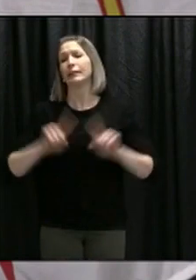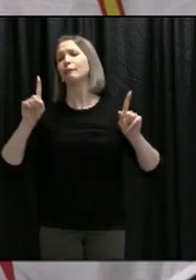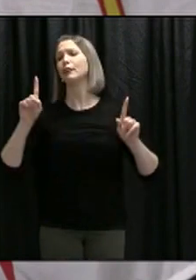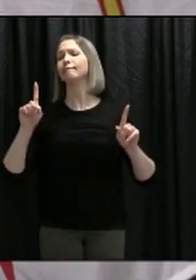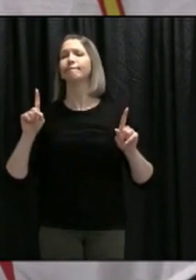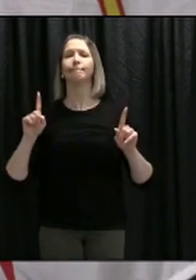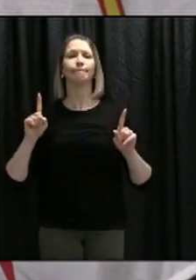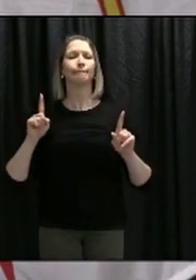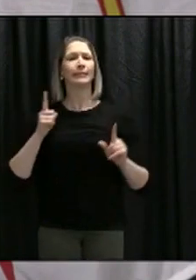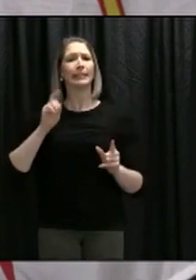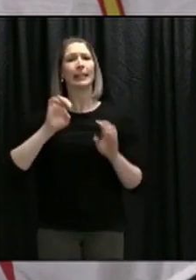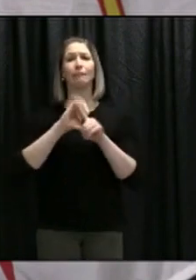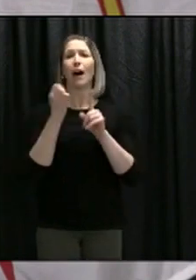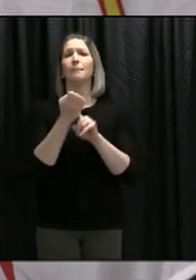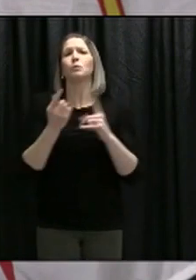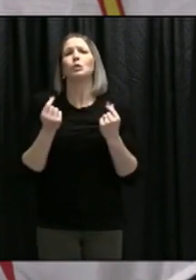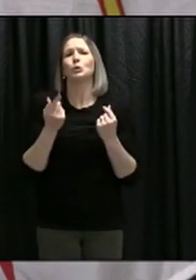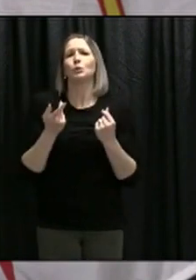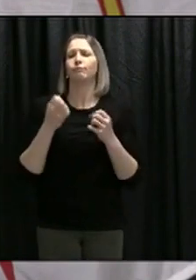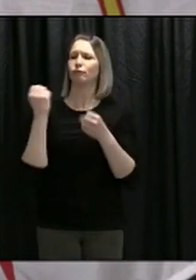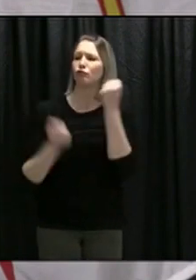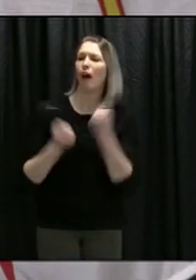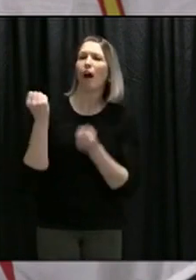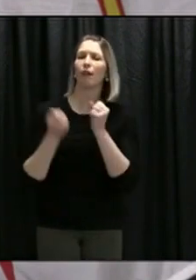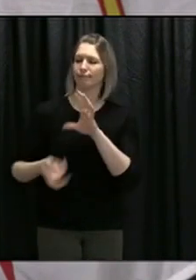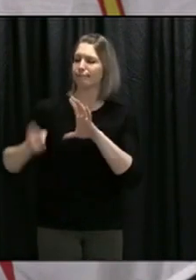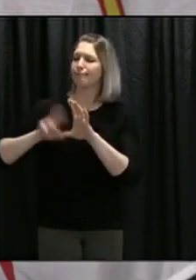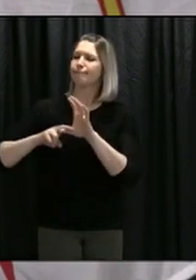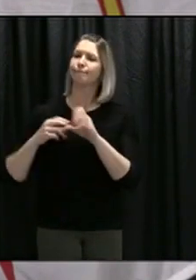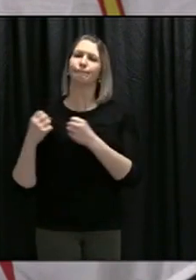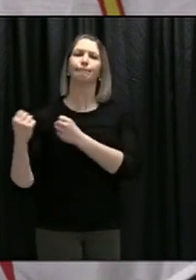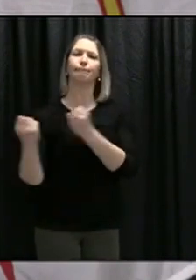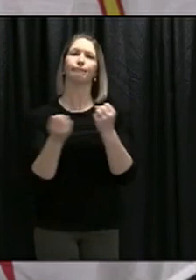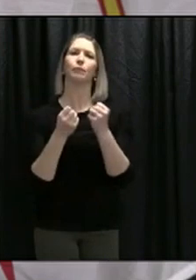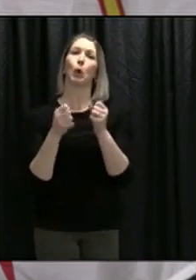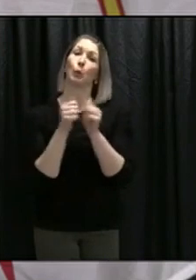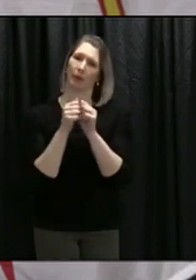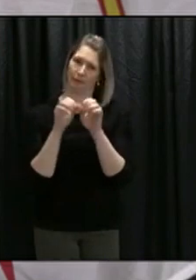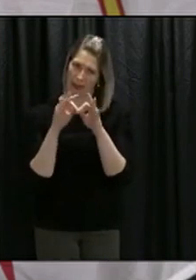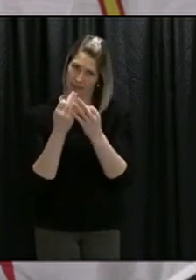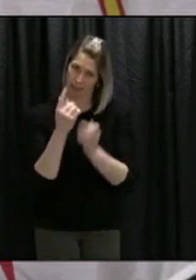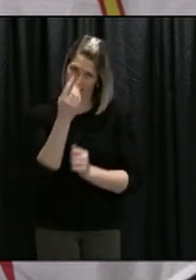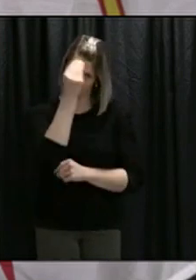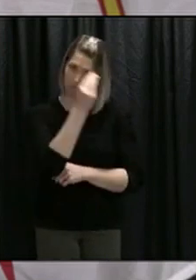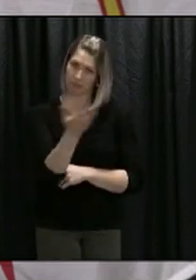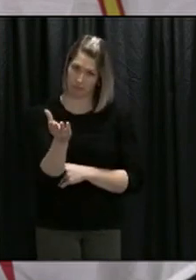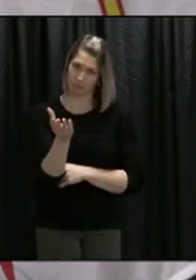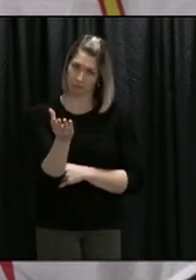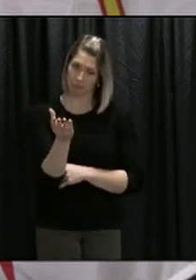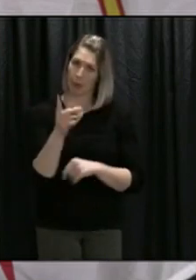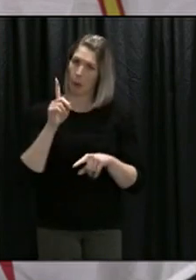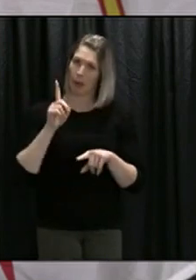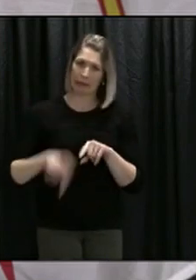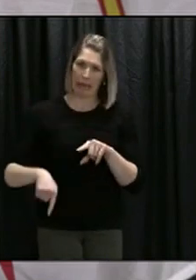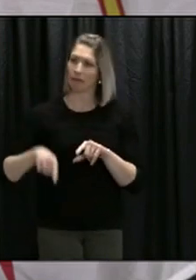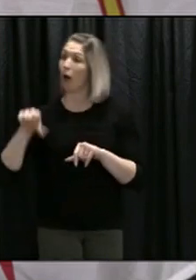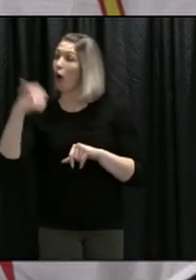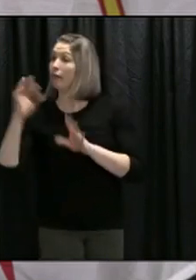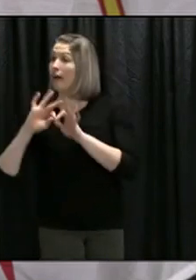These activities are fine as long as you are only doing them with members of your own household, so staying within your own